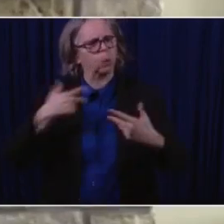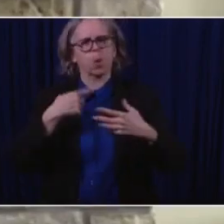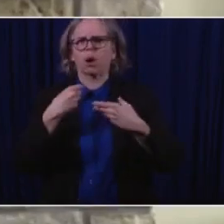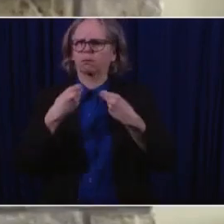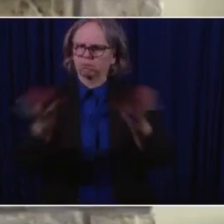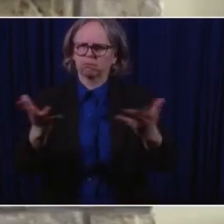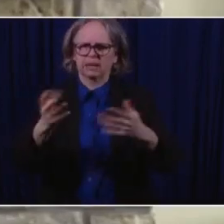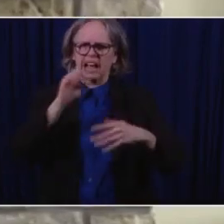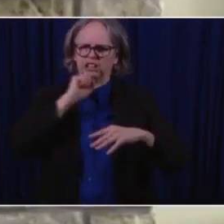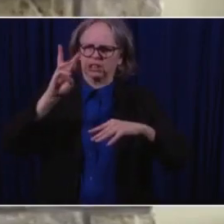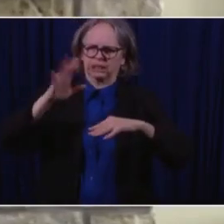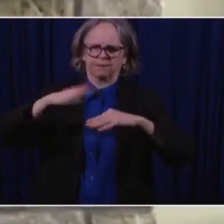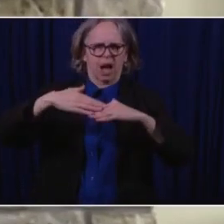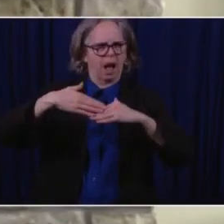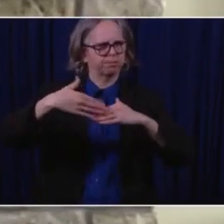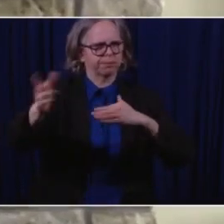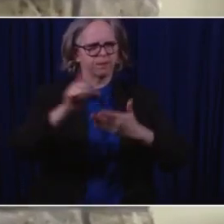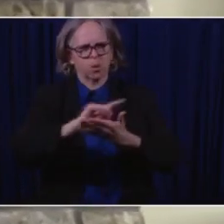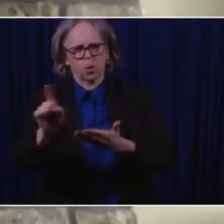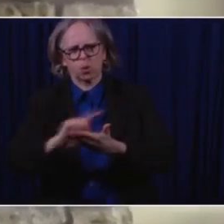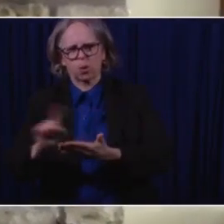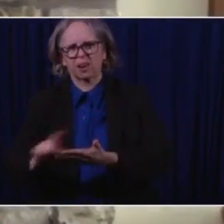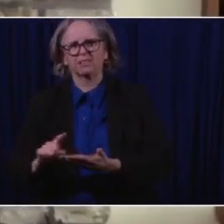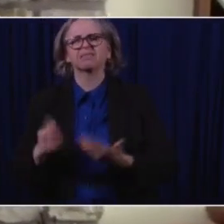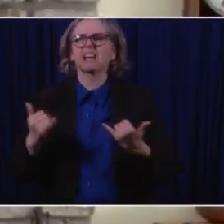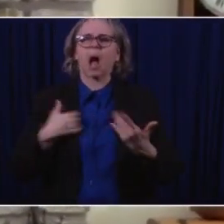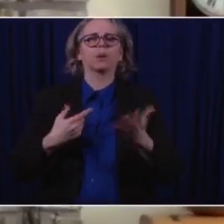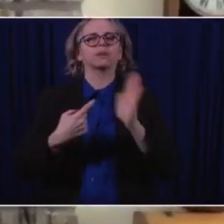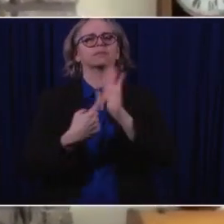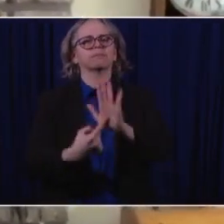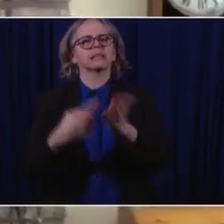Eric, let's go to our data slides real quickly.